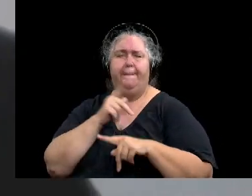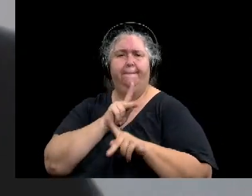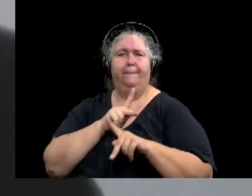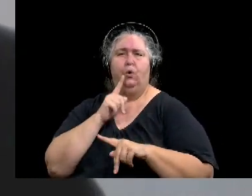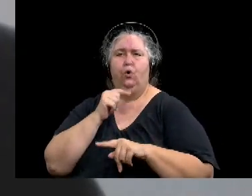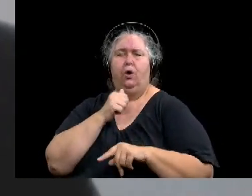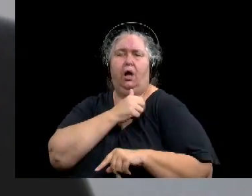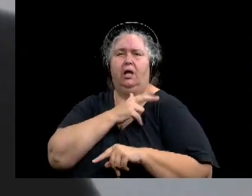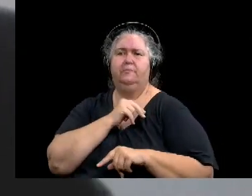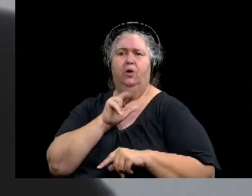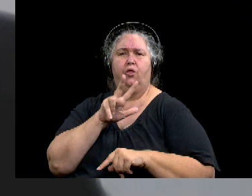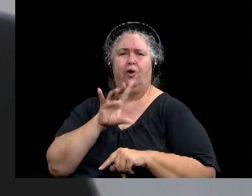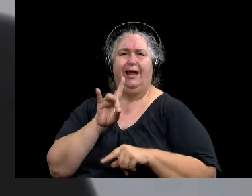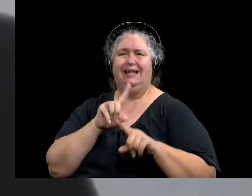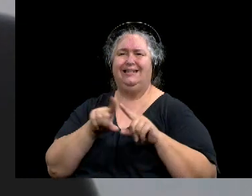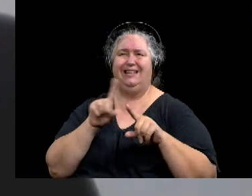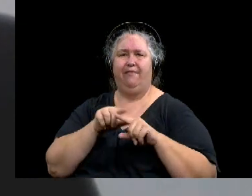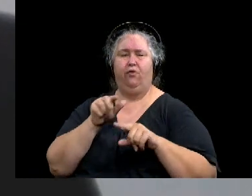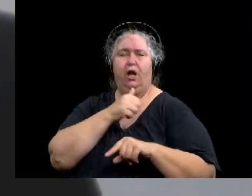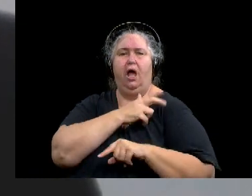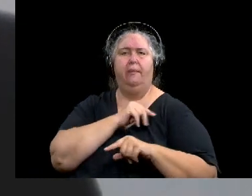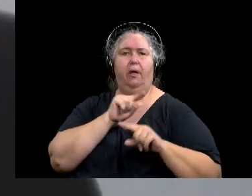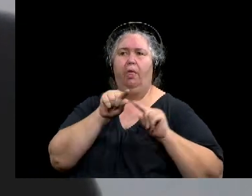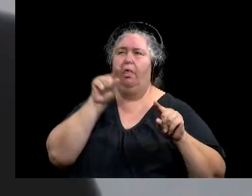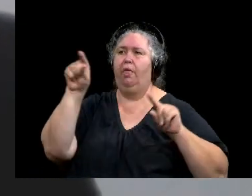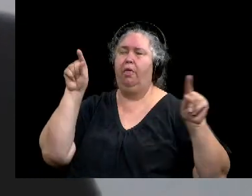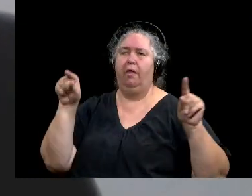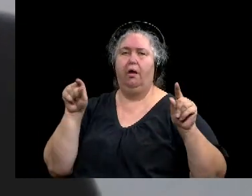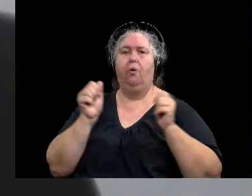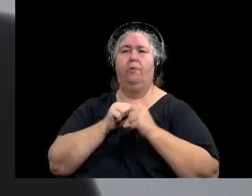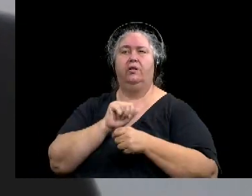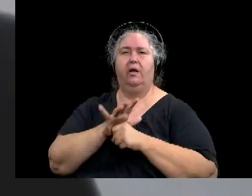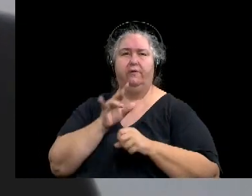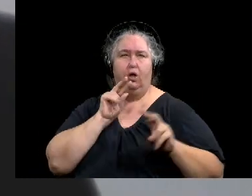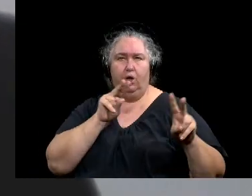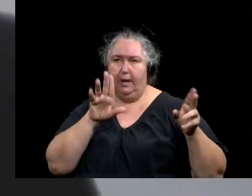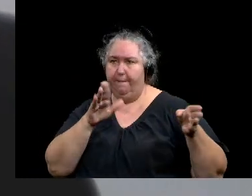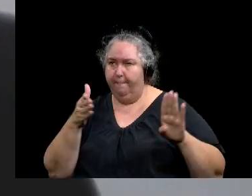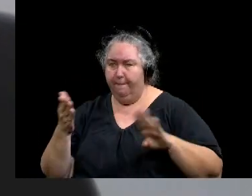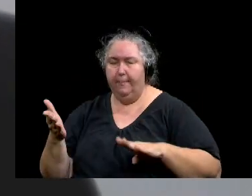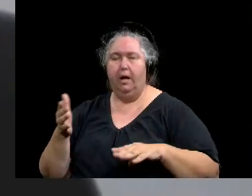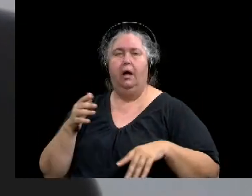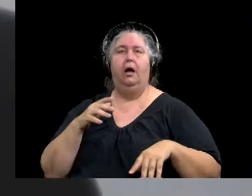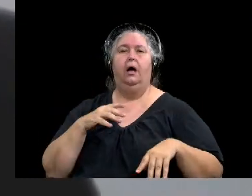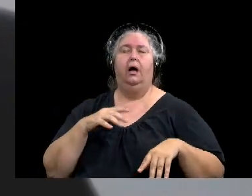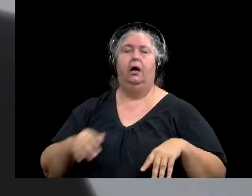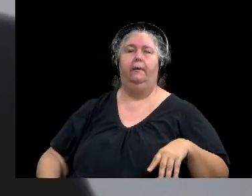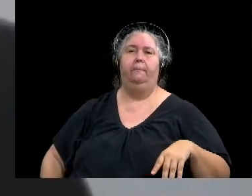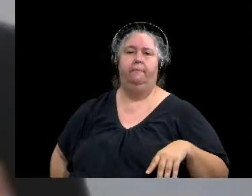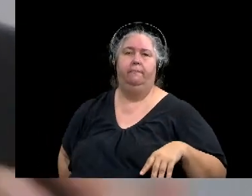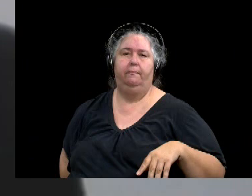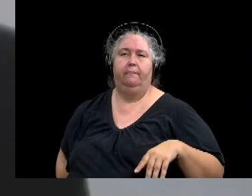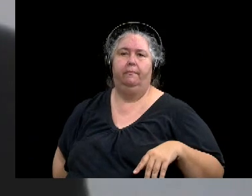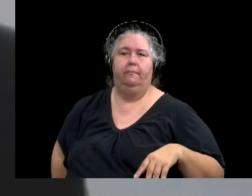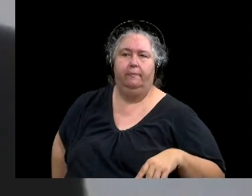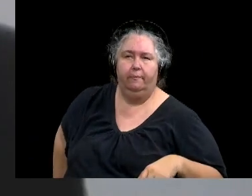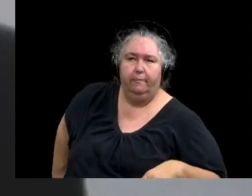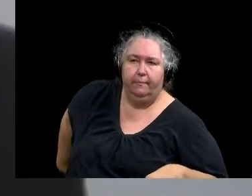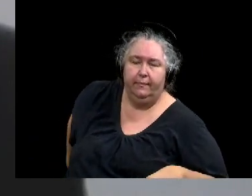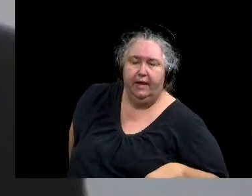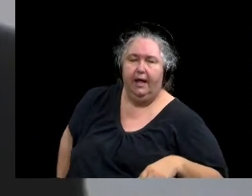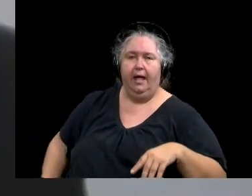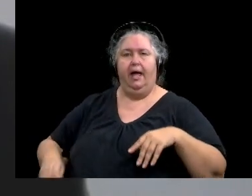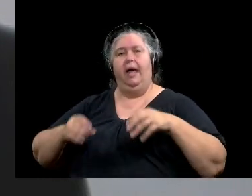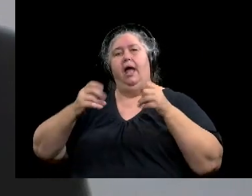to 38 different hospitals with COVID and looking at mortality rates, looking at how many required